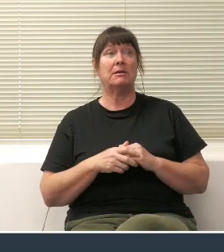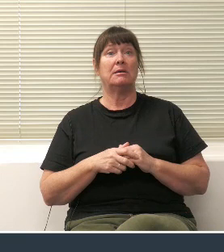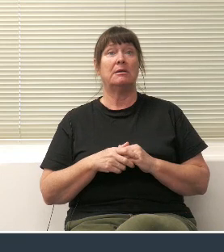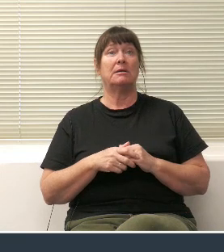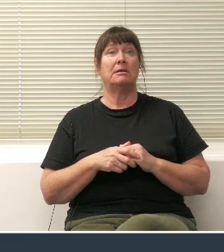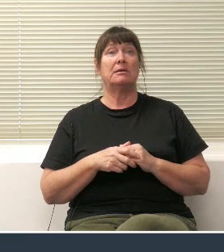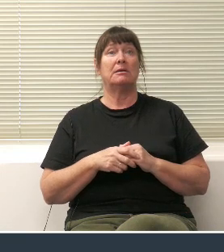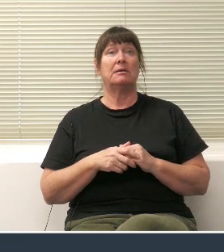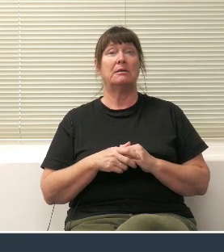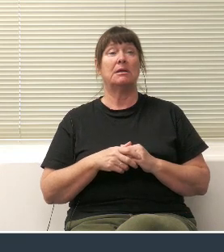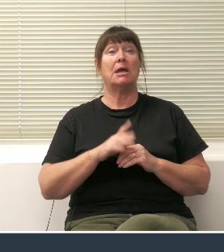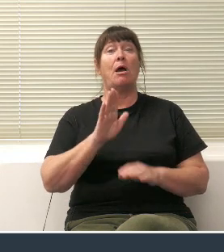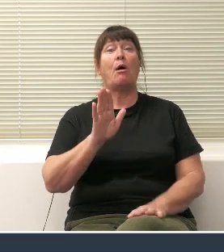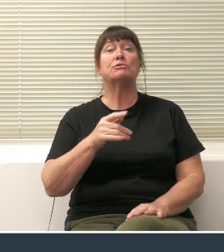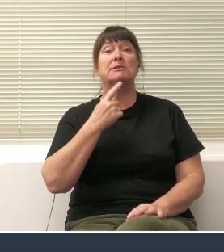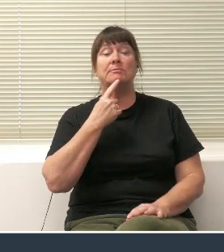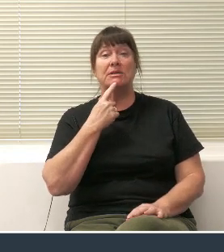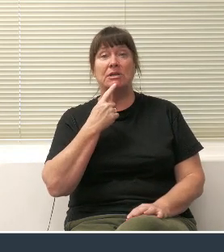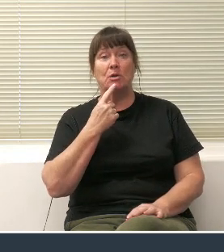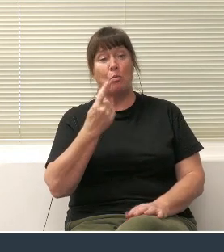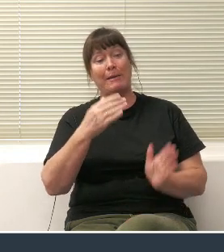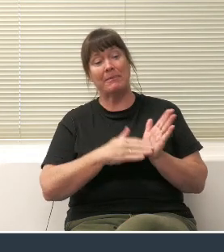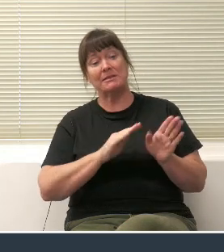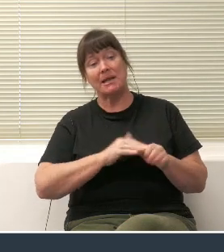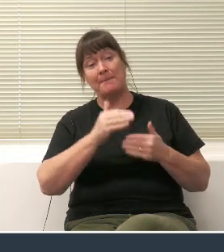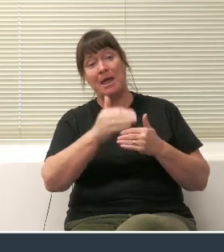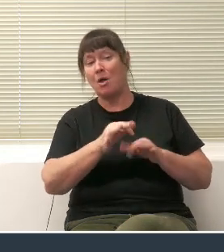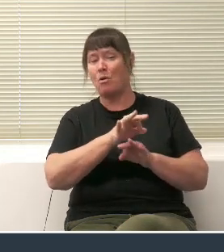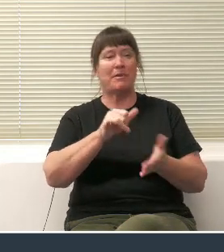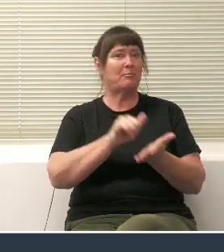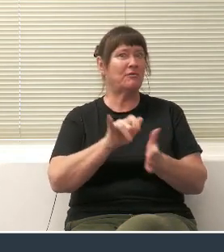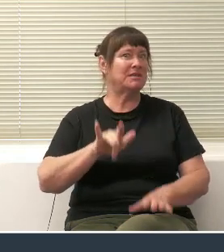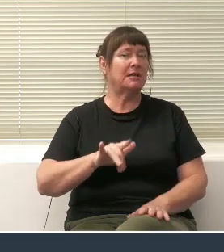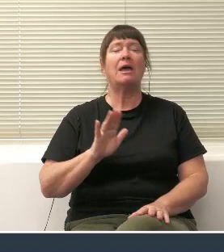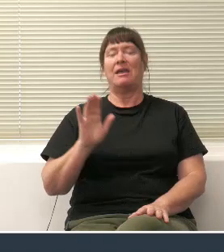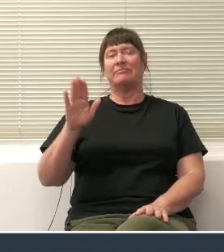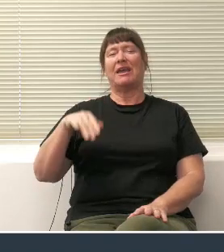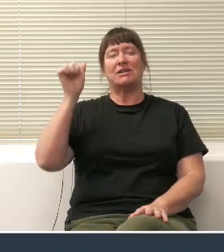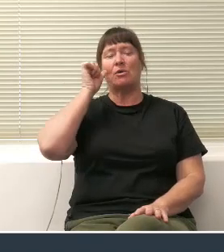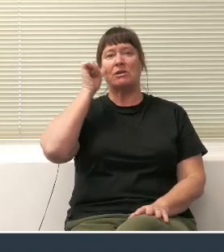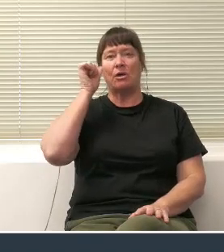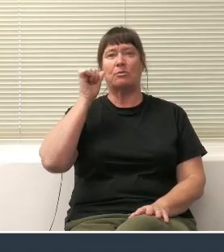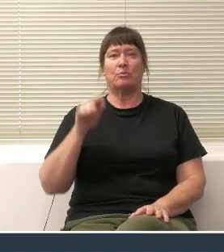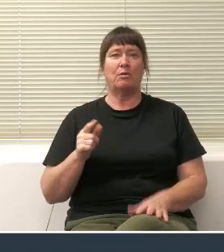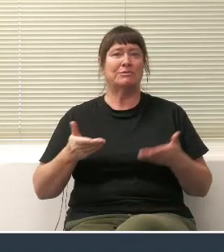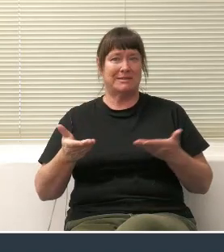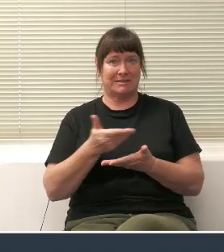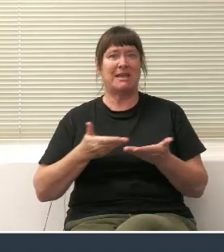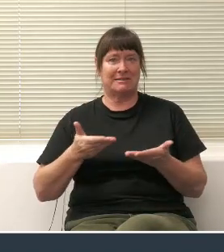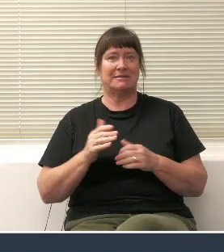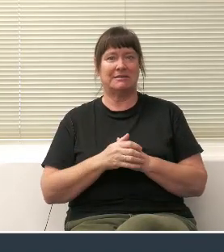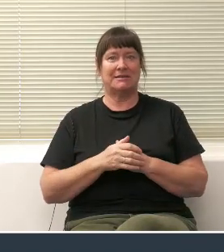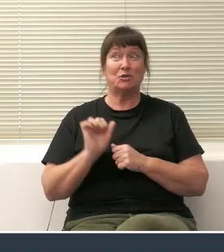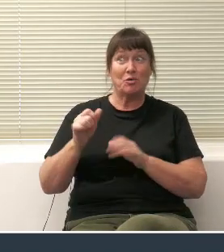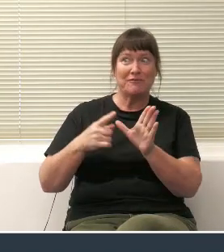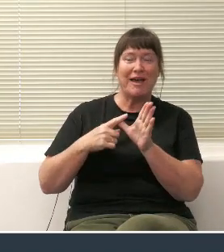Madam Chair, just to mention that in a month's time we wouldn't have approved this plan yet. And it might not be that. I think we'll discuss and we'll get